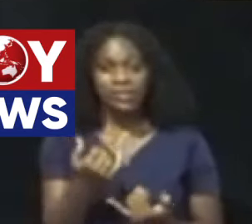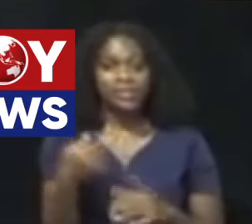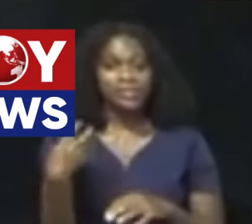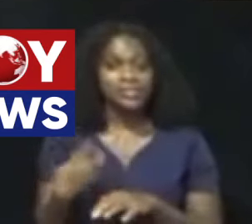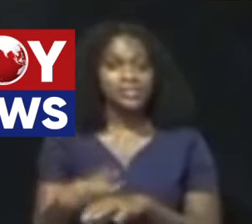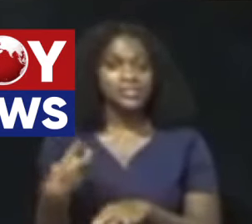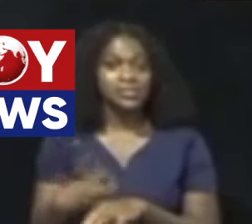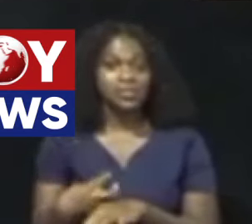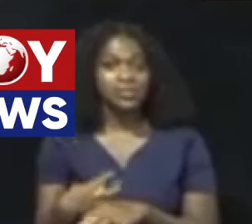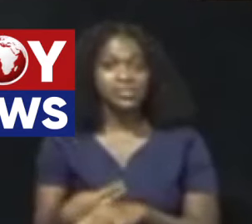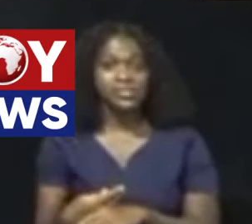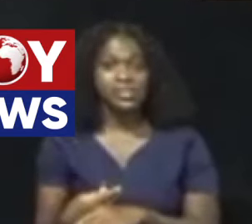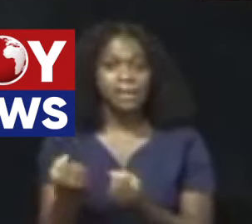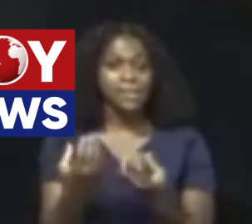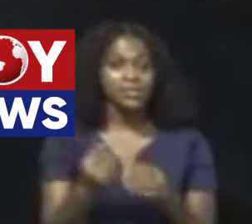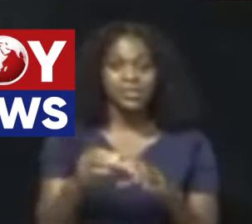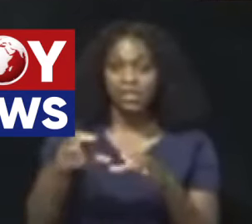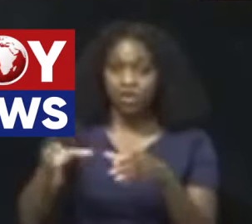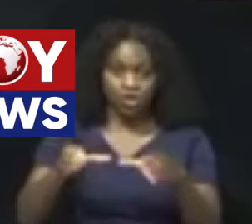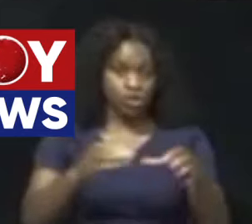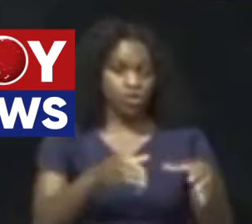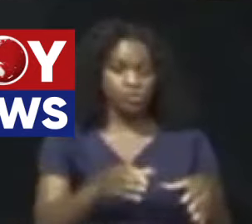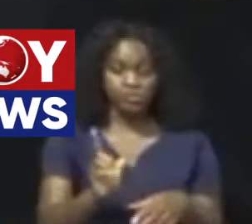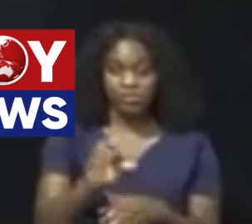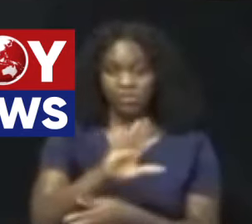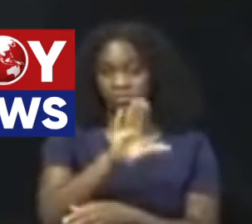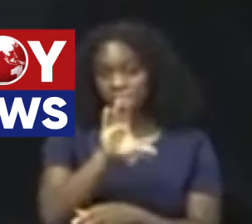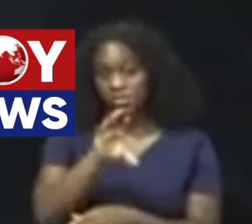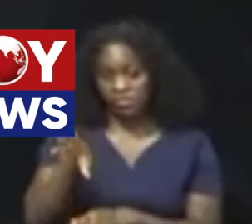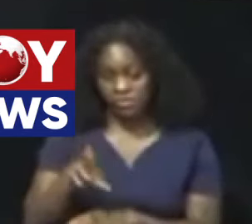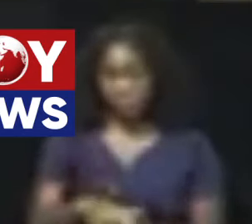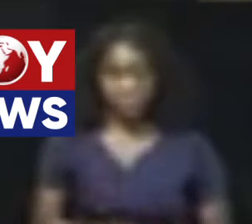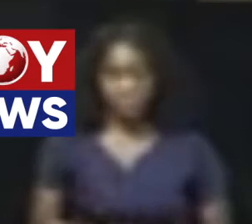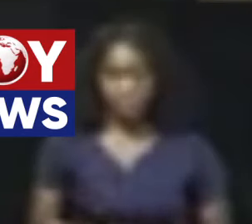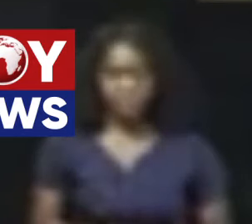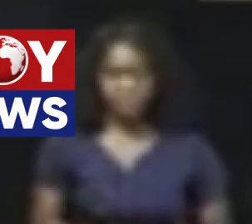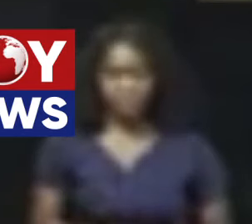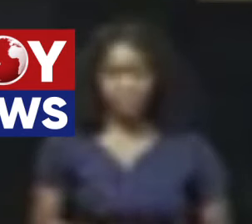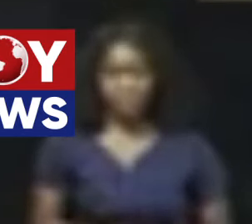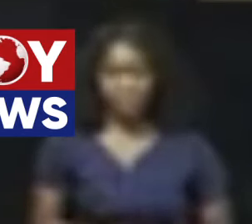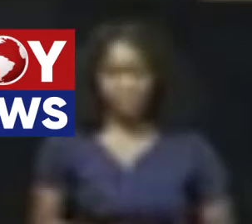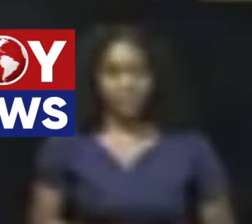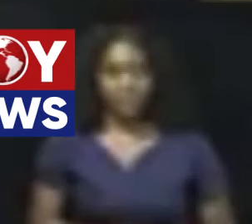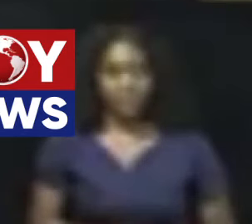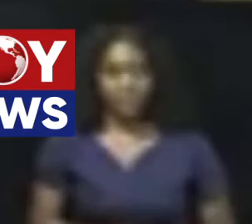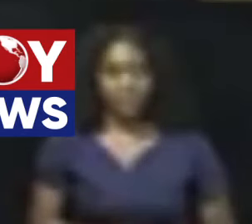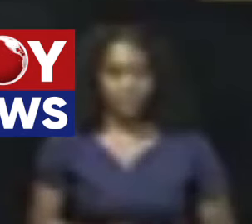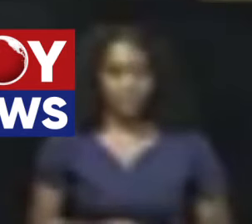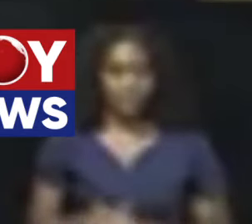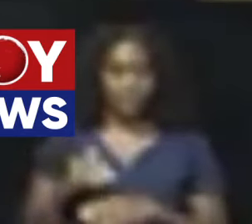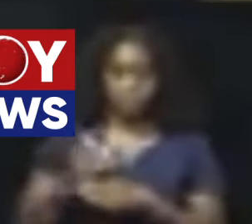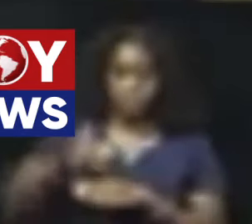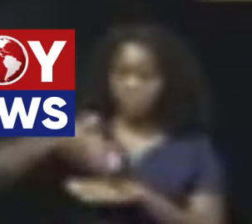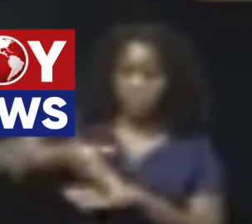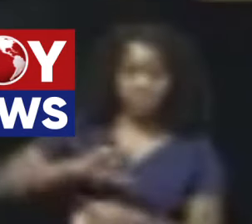in many, many communities in the central region. And Mr. Speaker, beyond